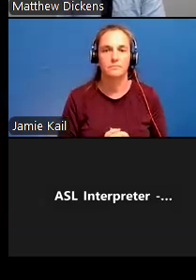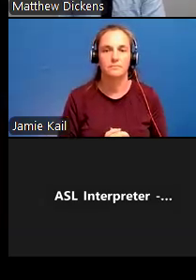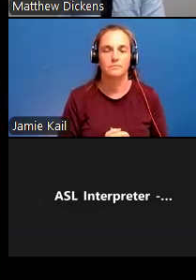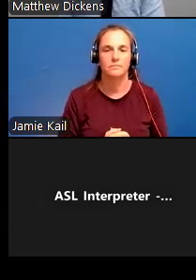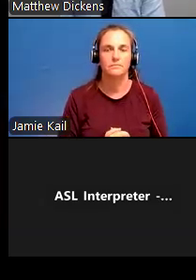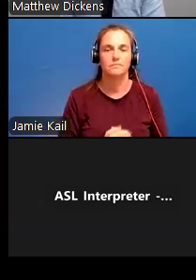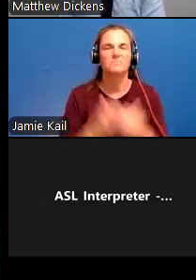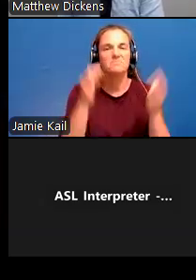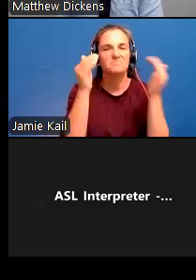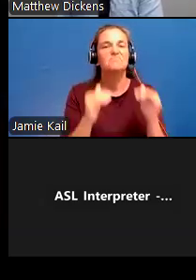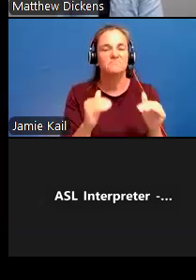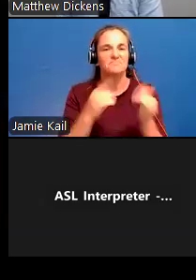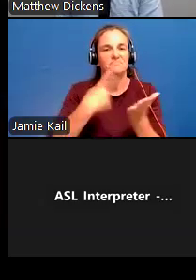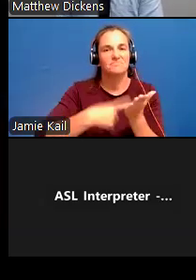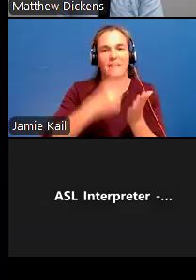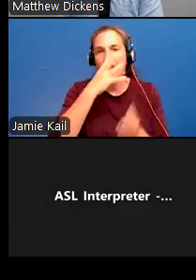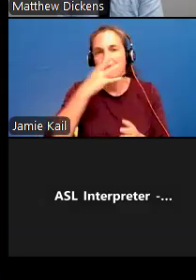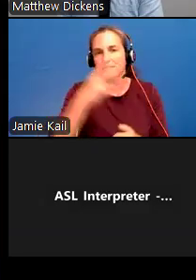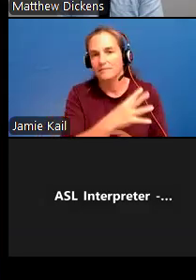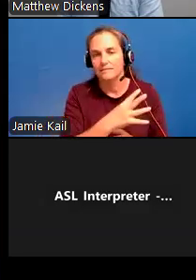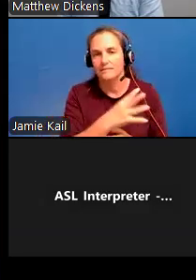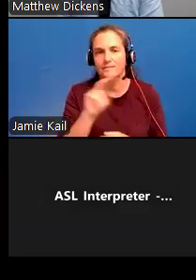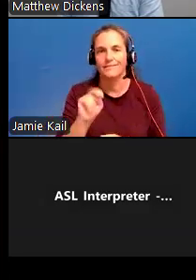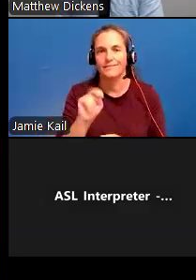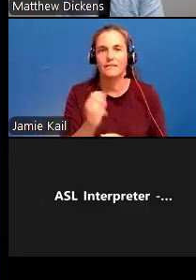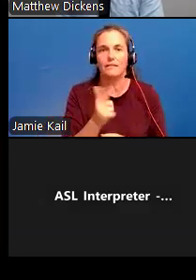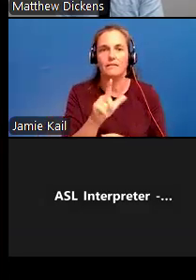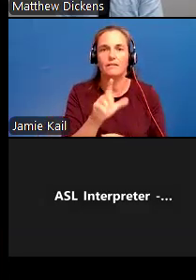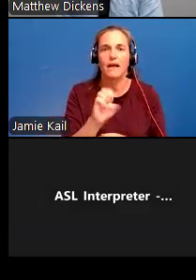Next, we'll move on to discuss neglect. Next slide, please.